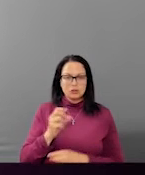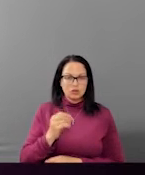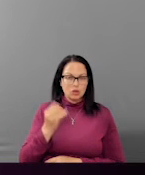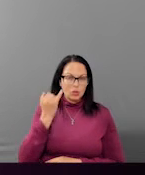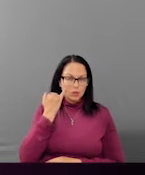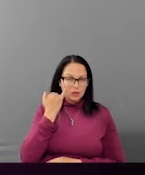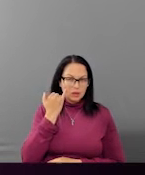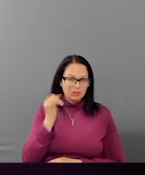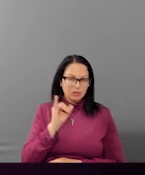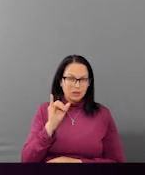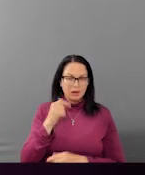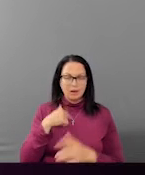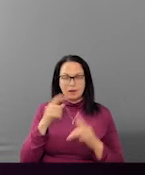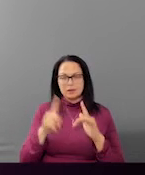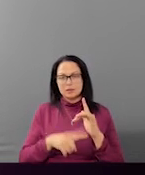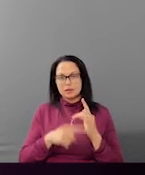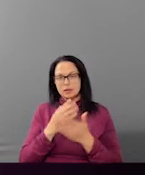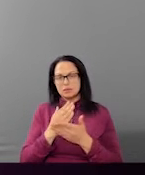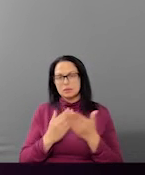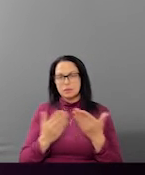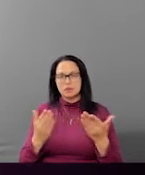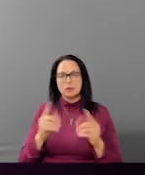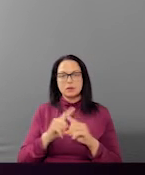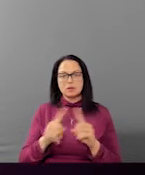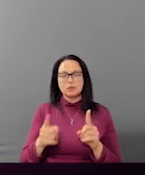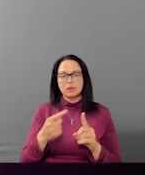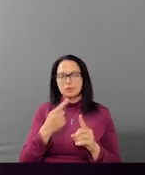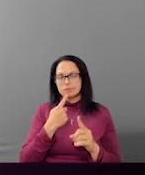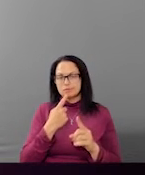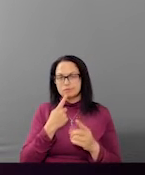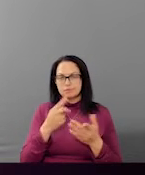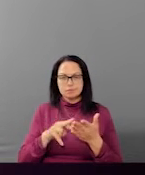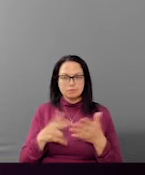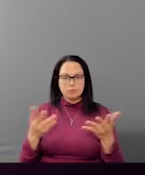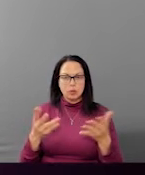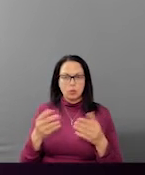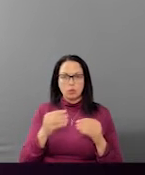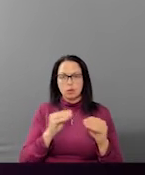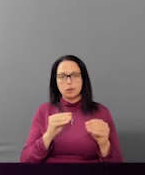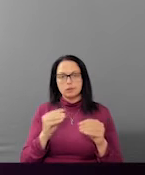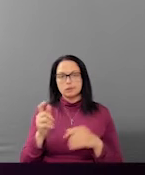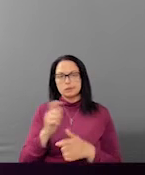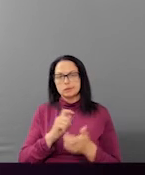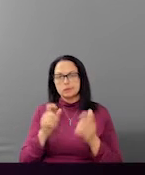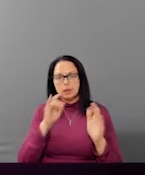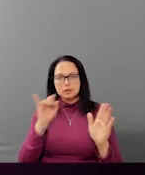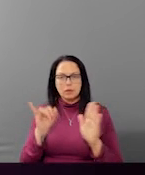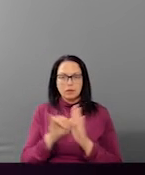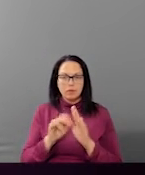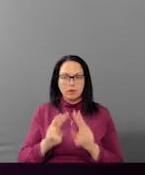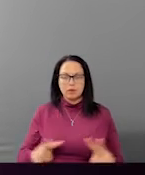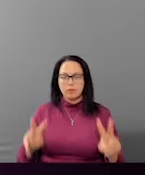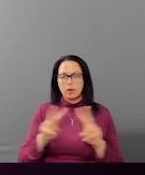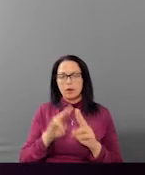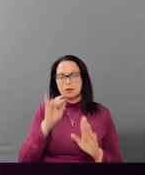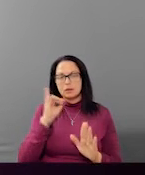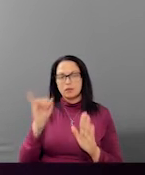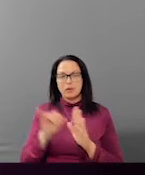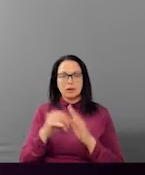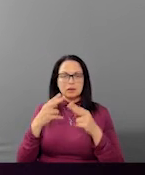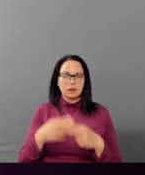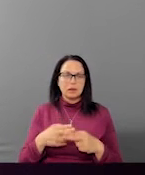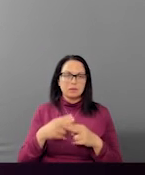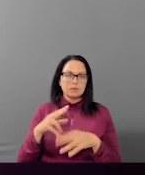of skipped over some stuff, but really what it's saying here is like loop through all these attributes, identify the values, identify the names of the attributes,